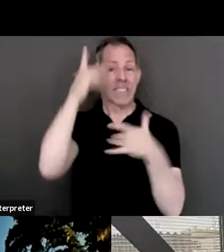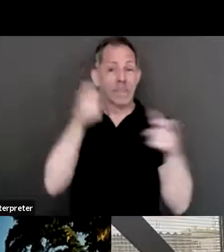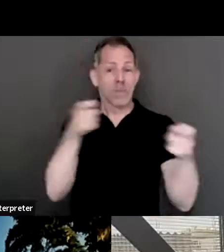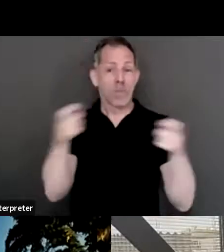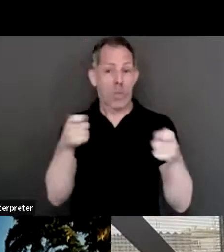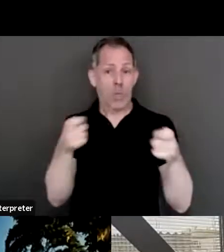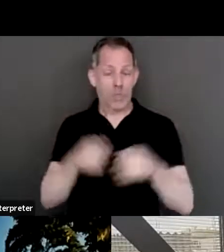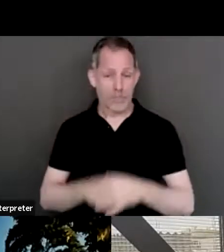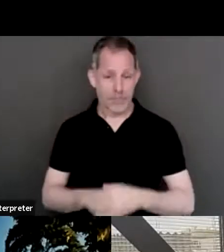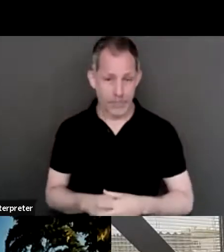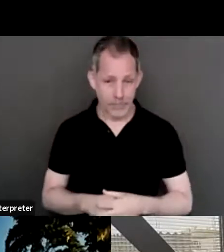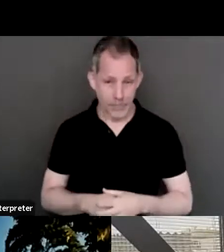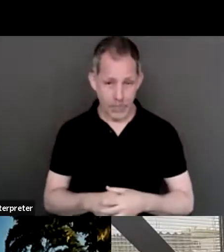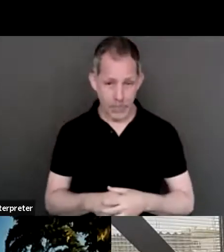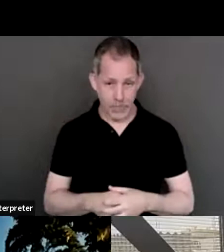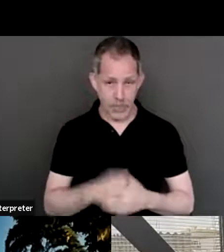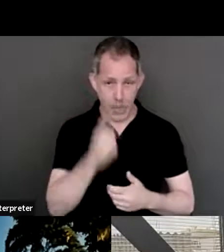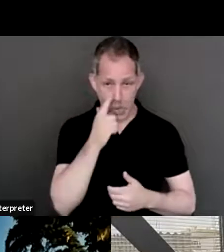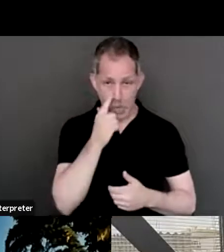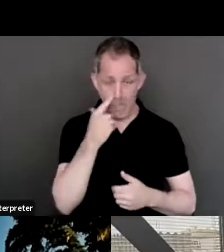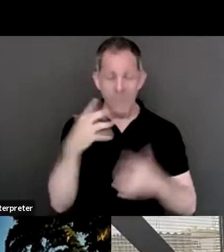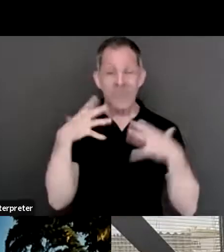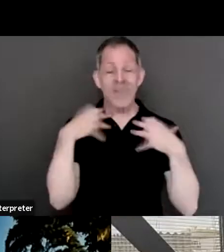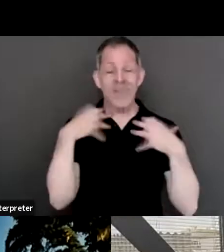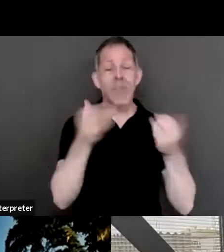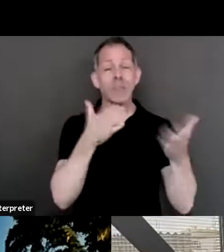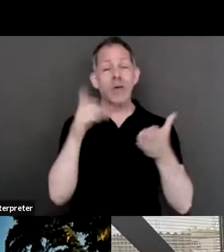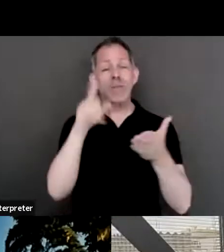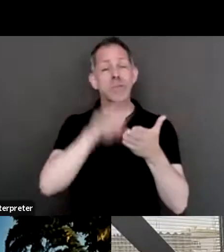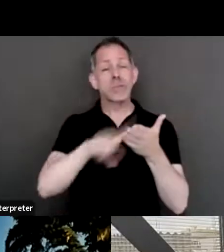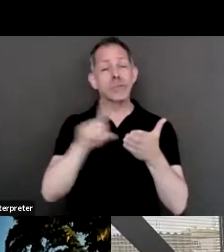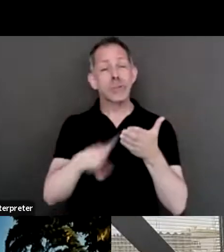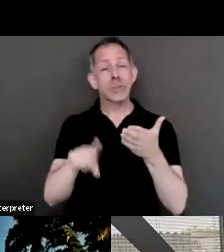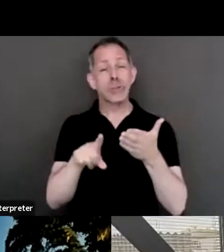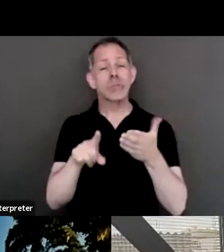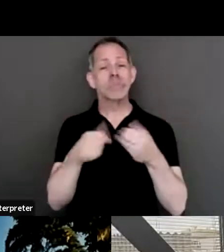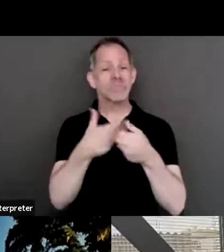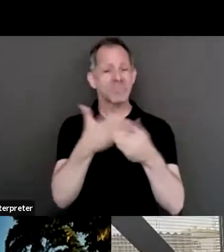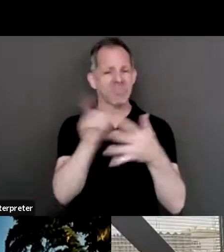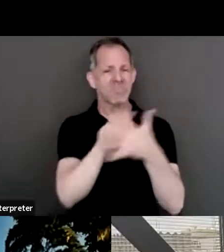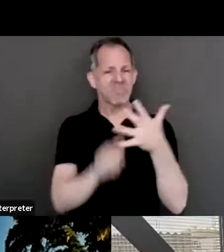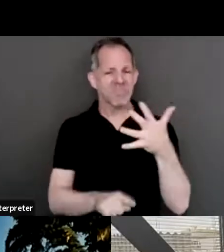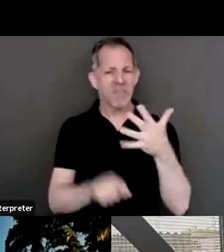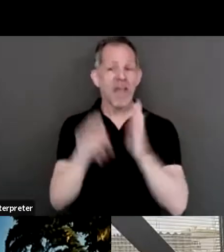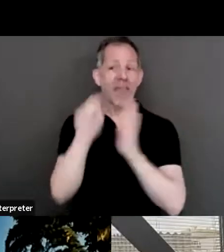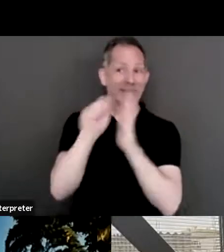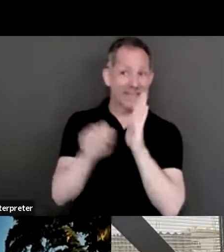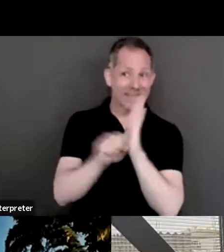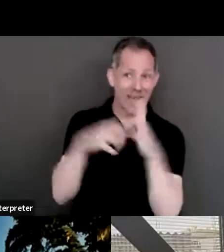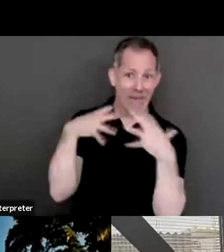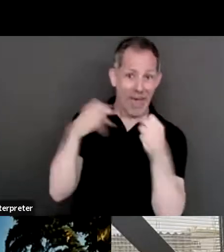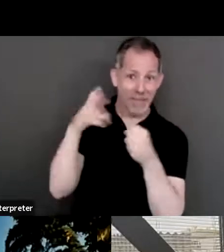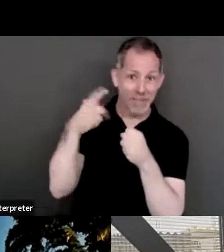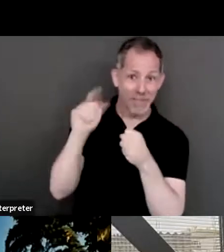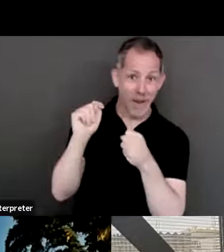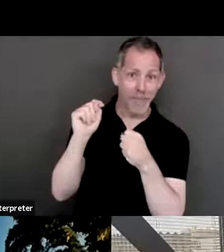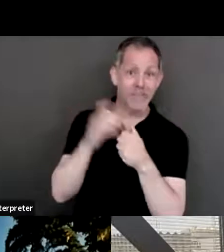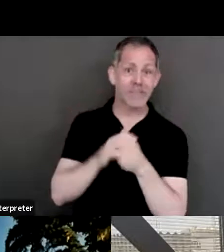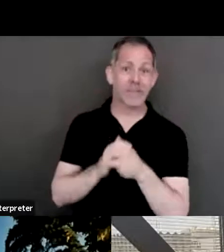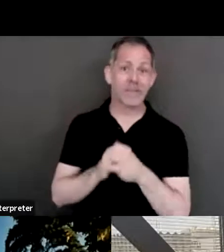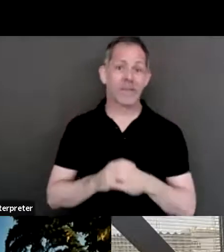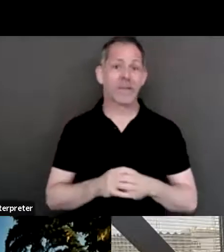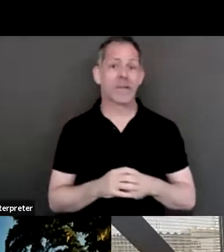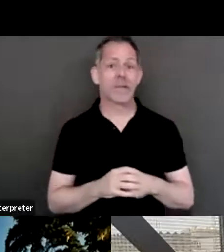Research and Services Administration, the State Health Department, and the North Sound